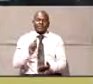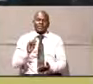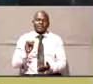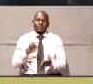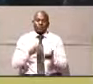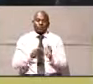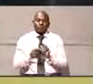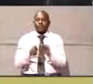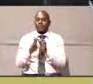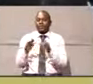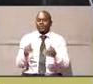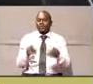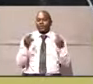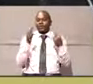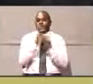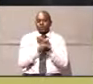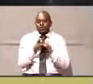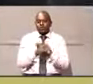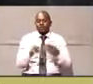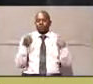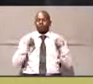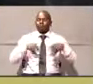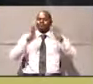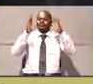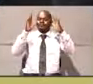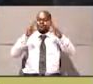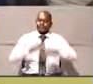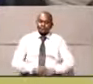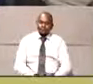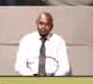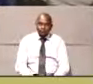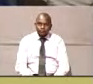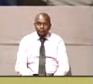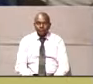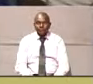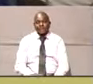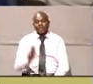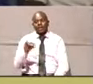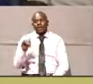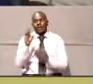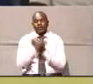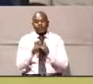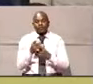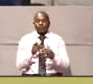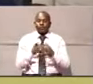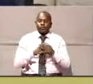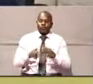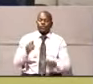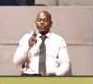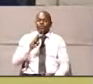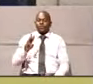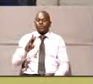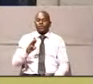and to the district officials. Clap, children, for this. Other districts hosting refugees in West Nile